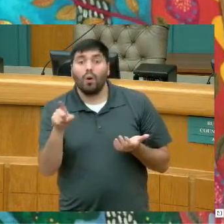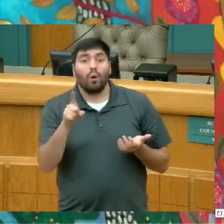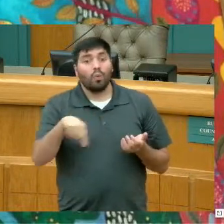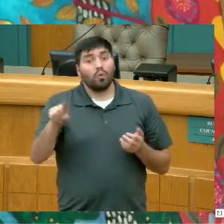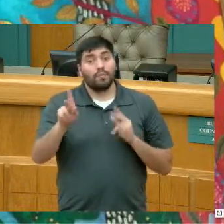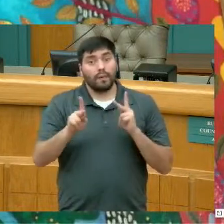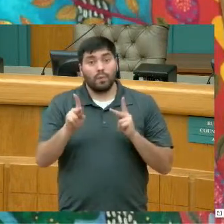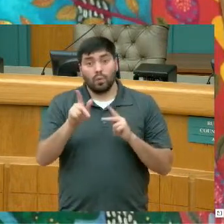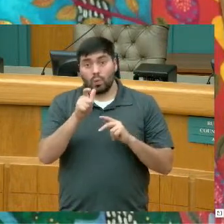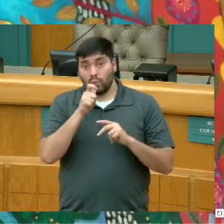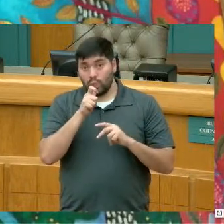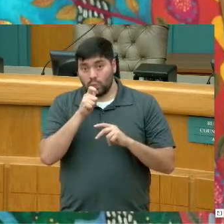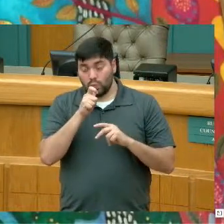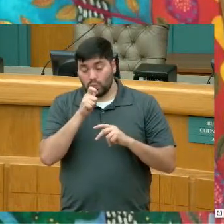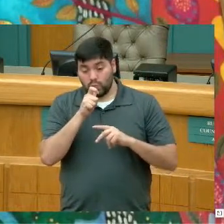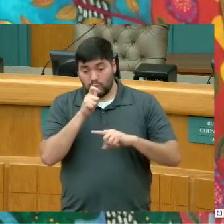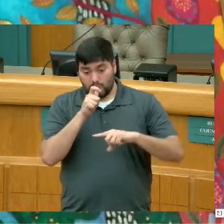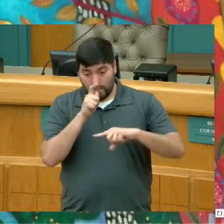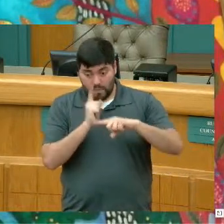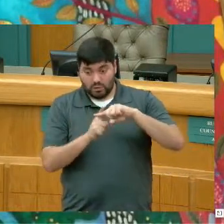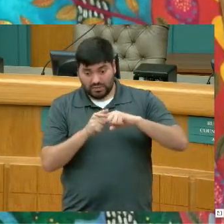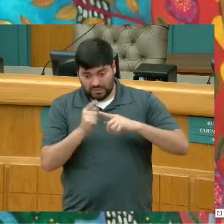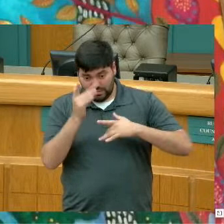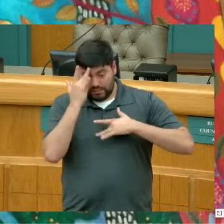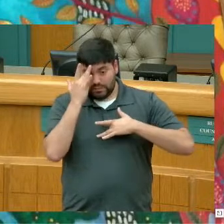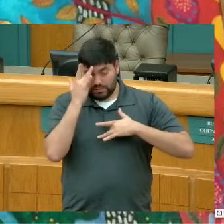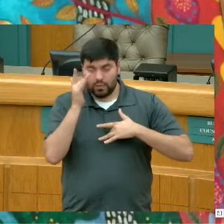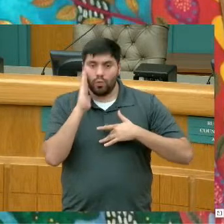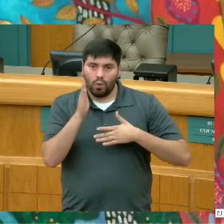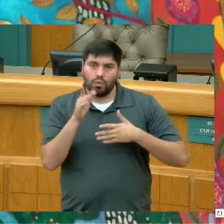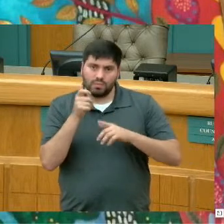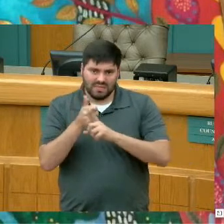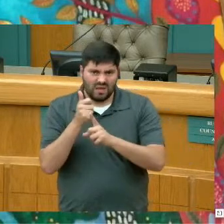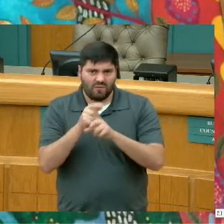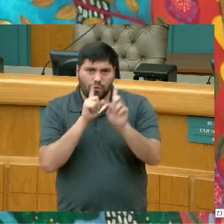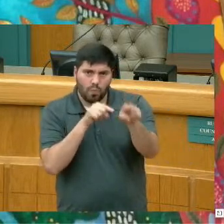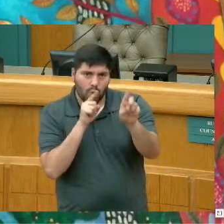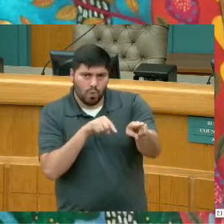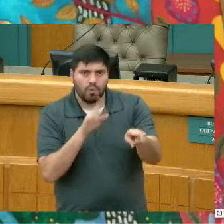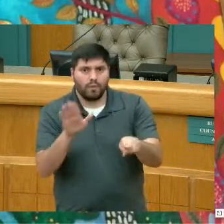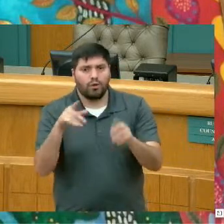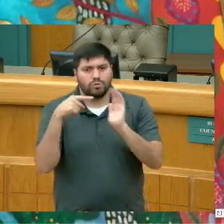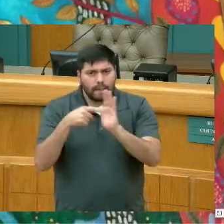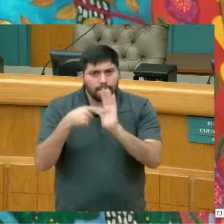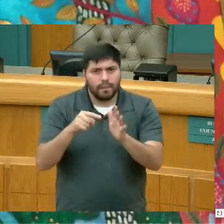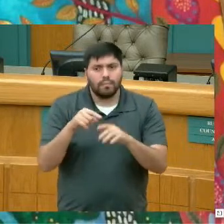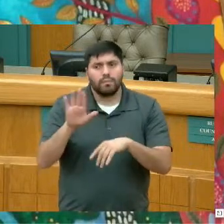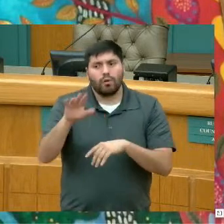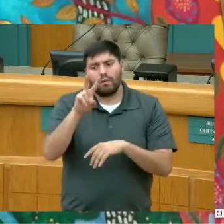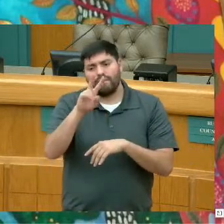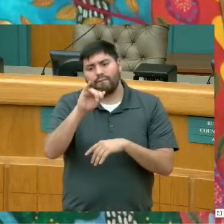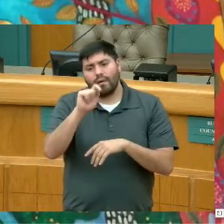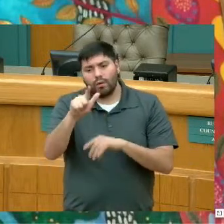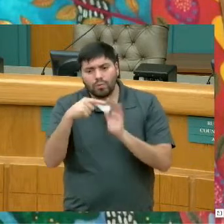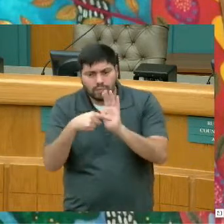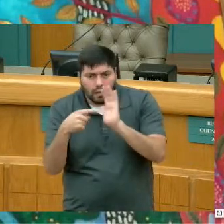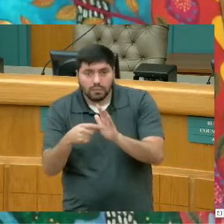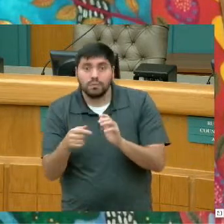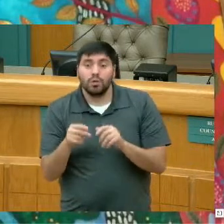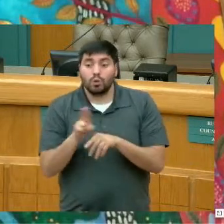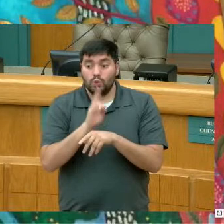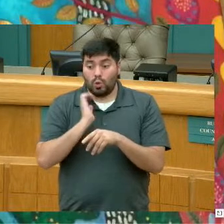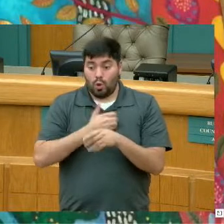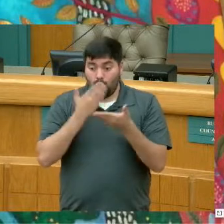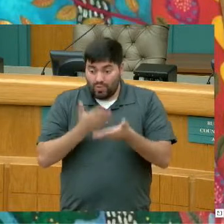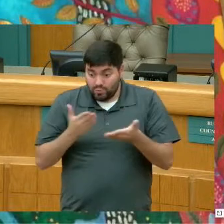who test positive to self-report their symptoms and vital signs, and it will allow us to use our resources more effectively